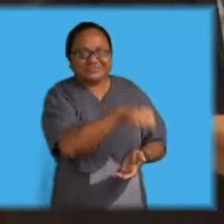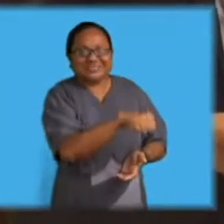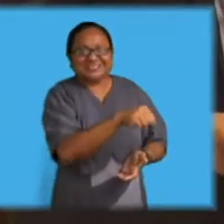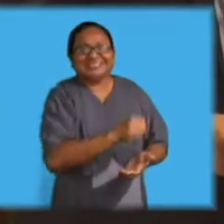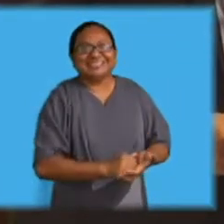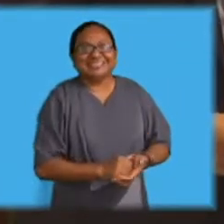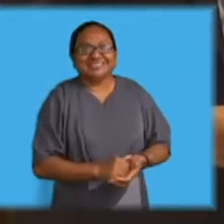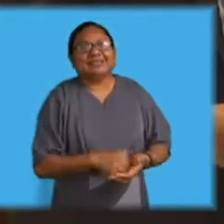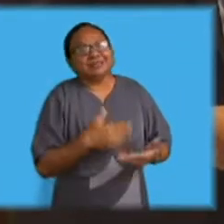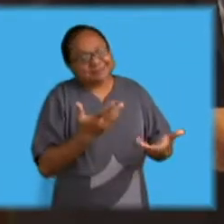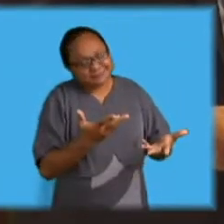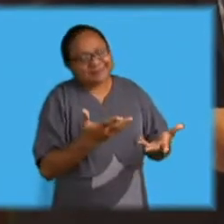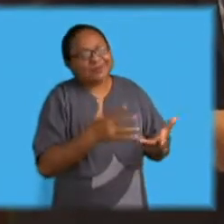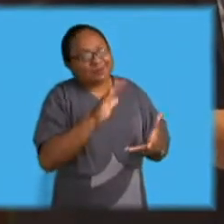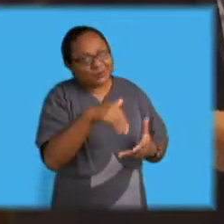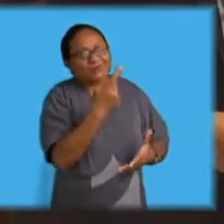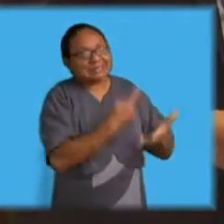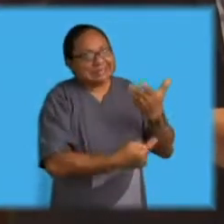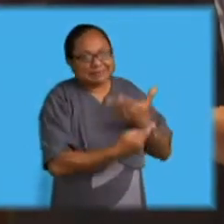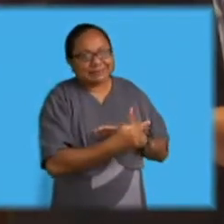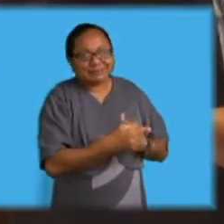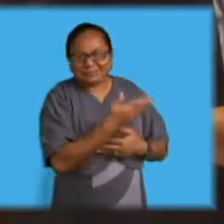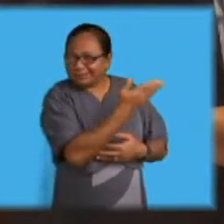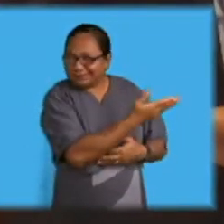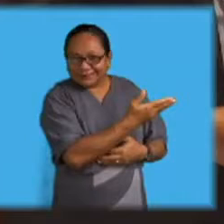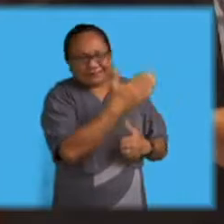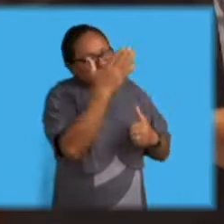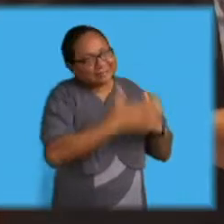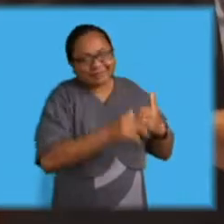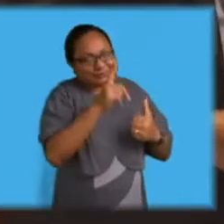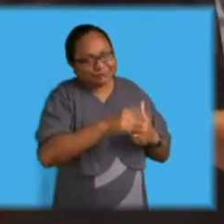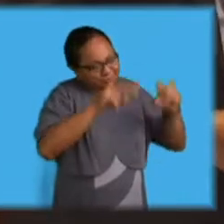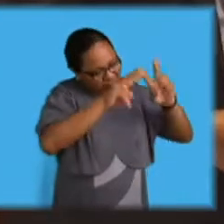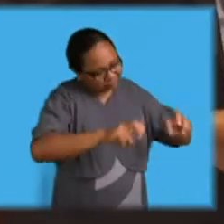As usual, they don't do their homework.